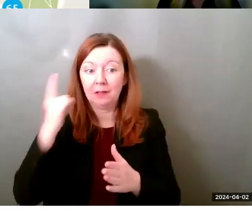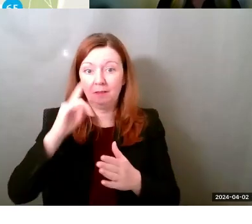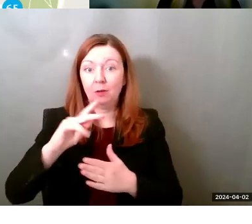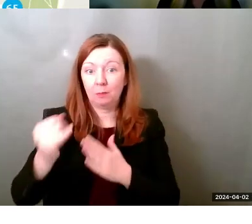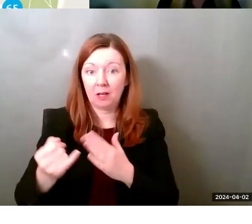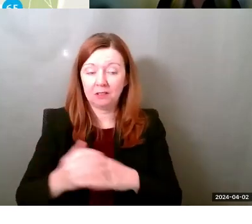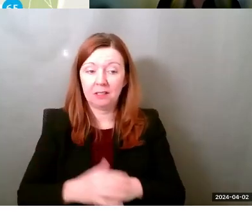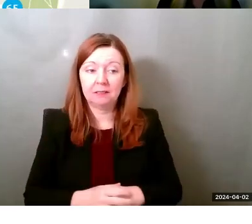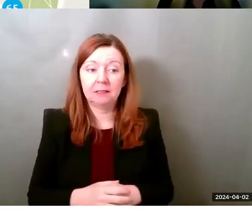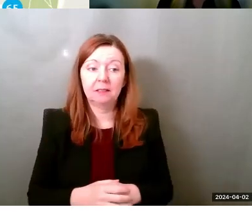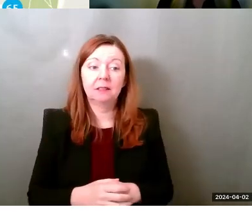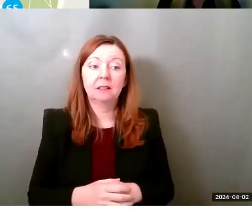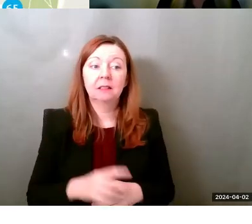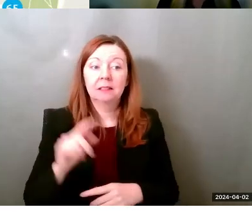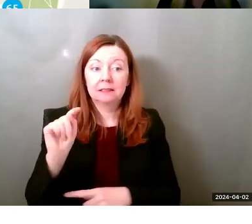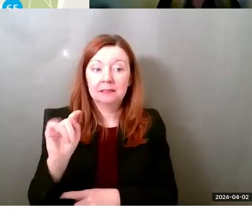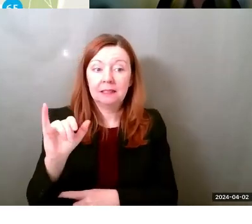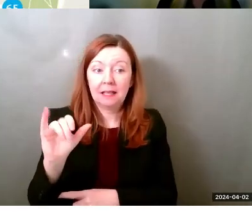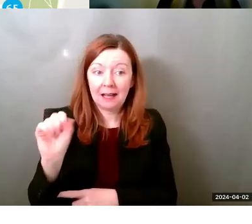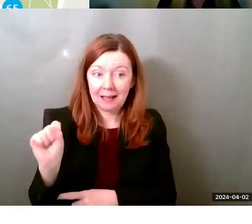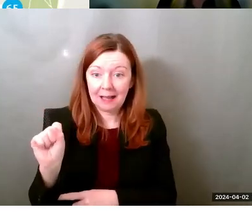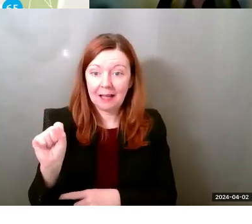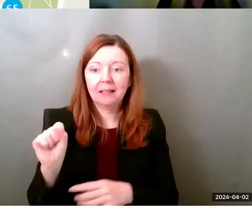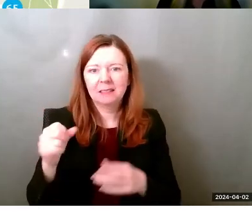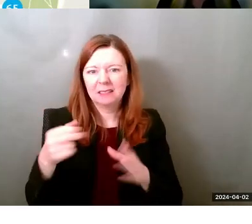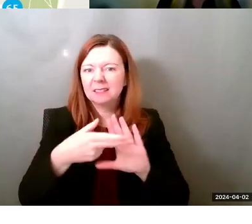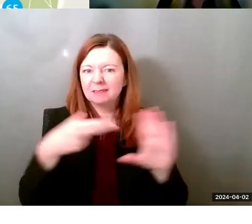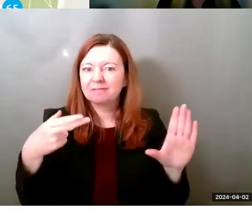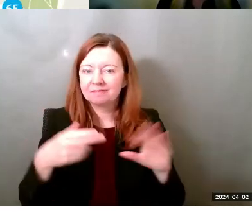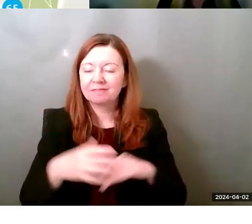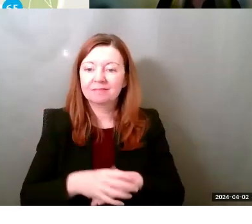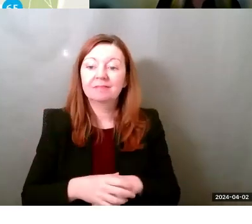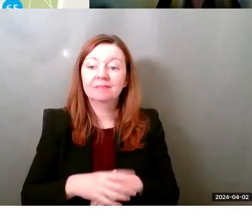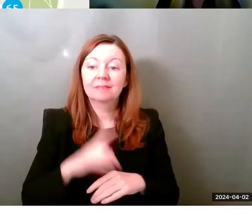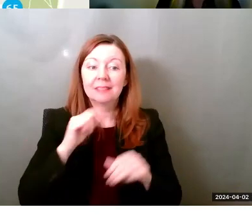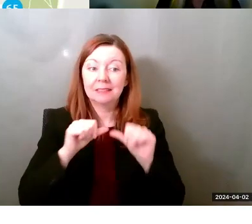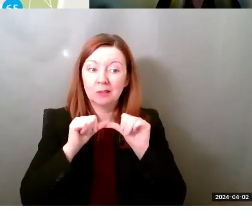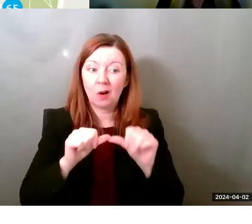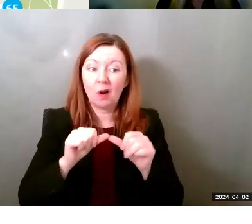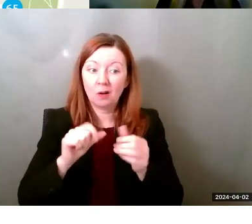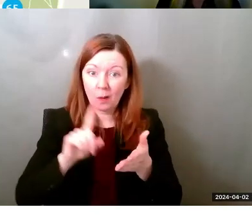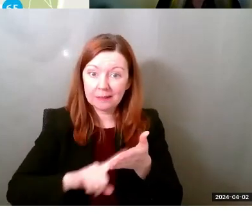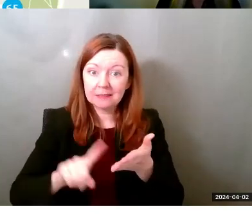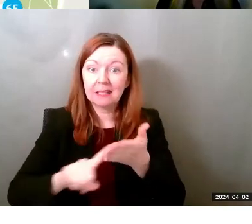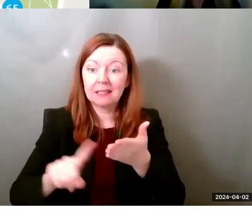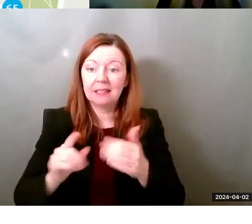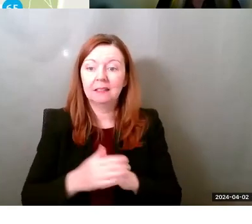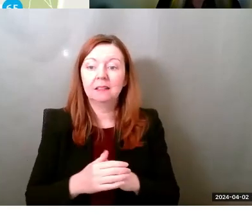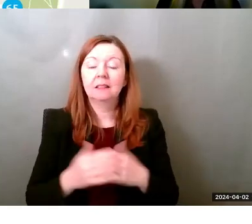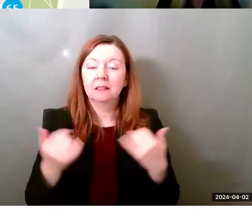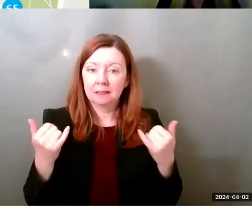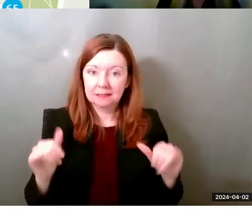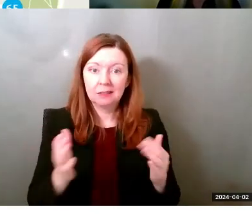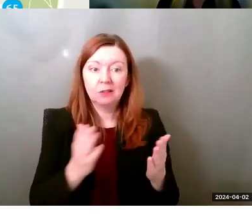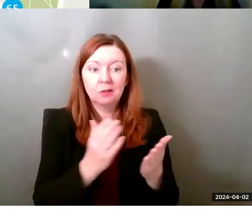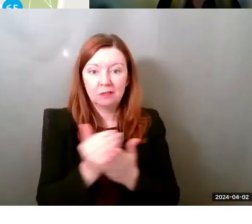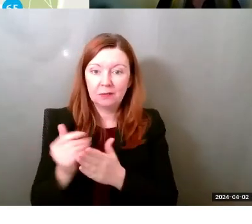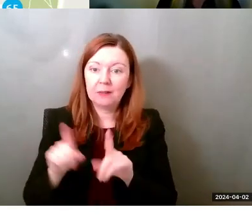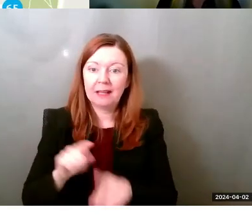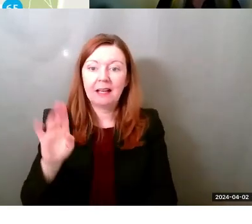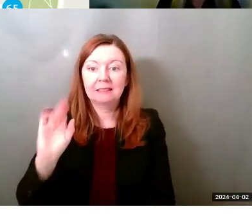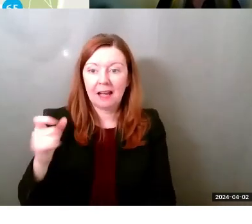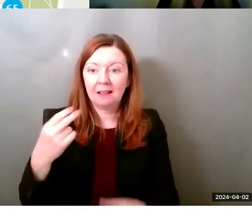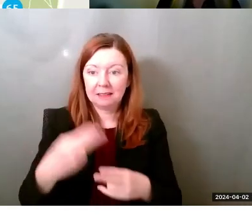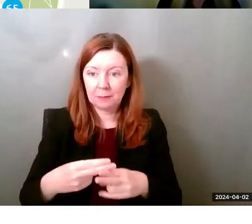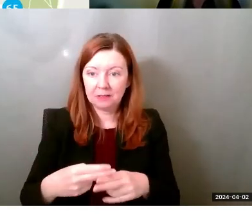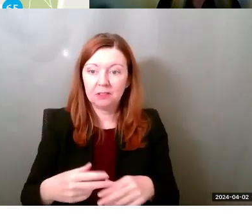project. The TIS, as it's commonly referred to, is an ongoing study that is still under review, as Alex mentioned,